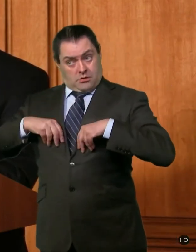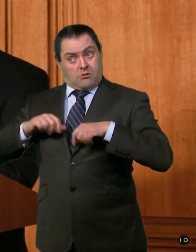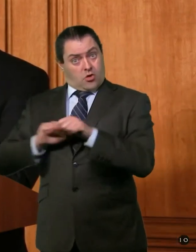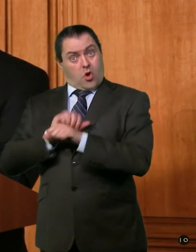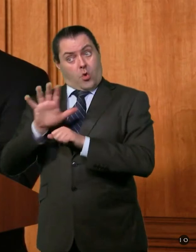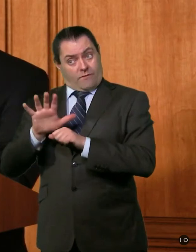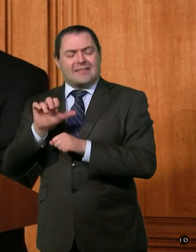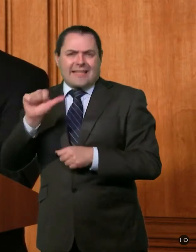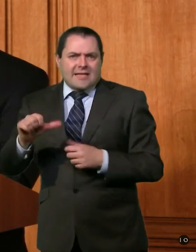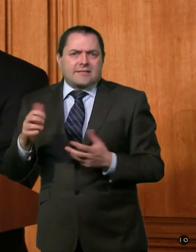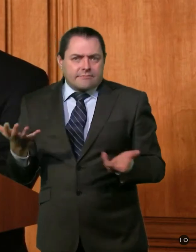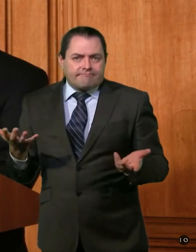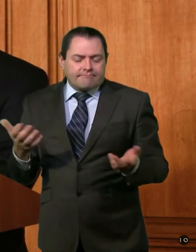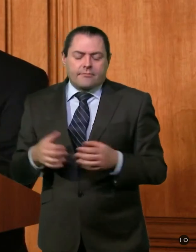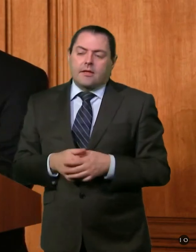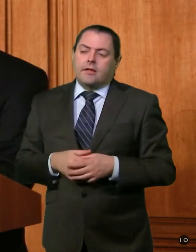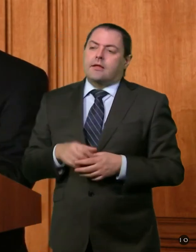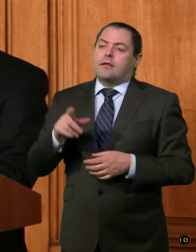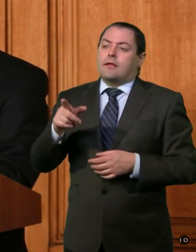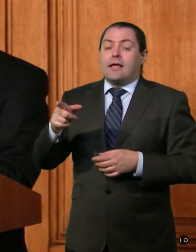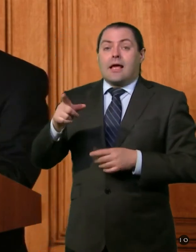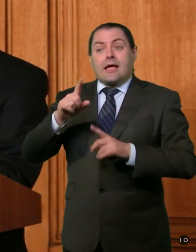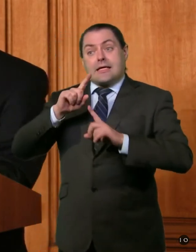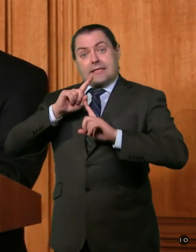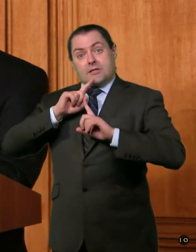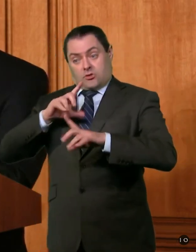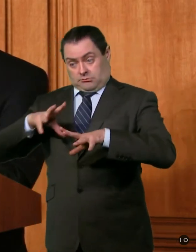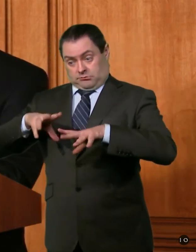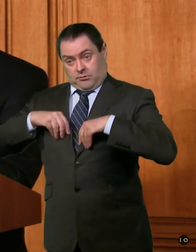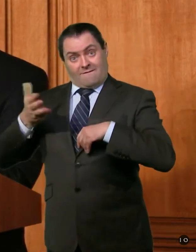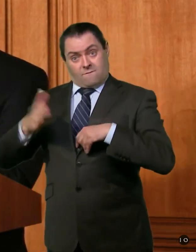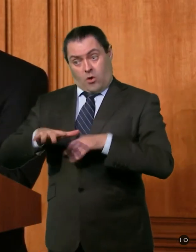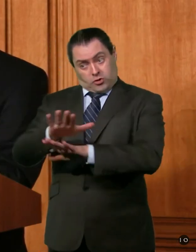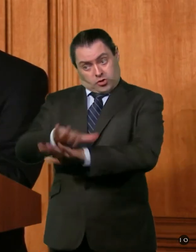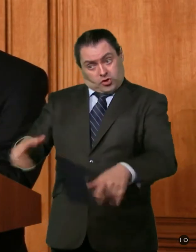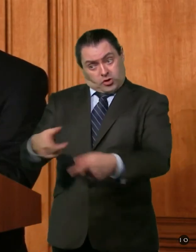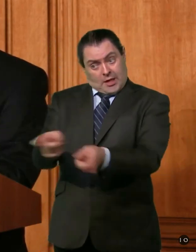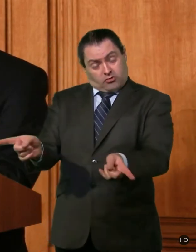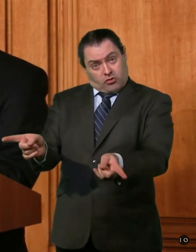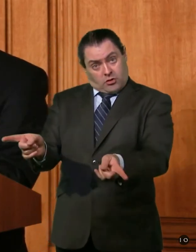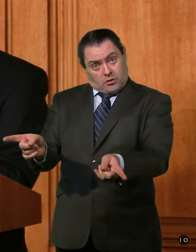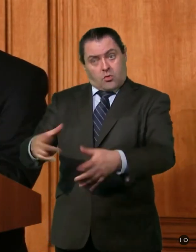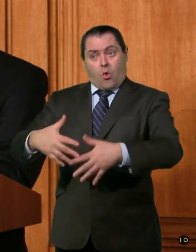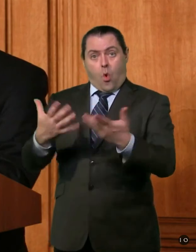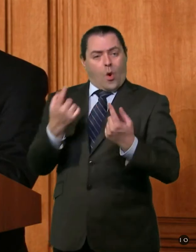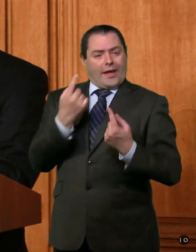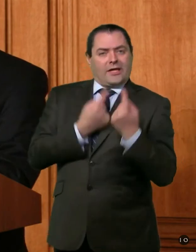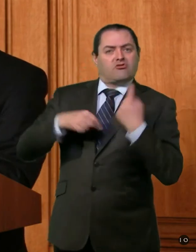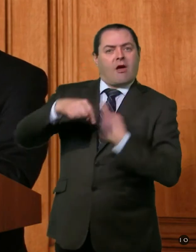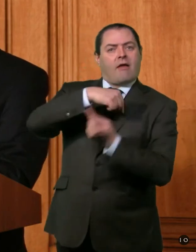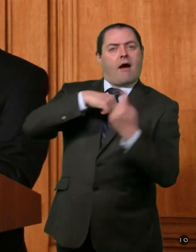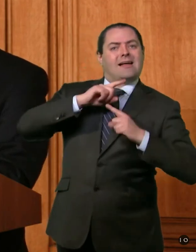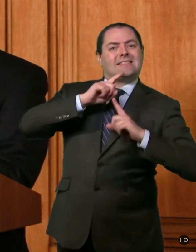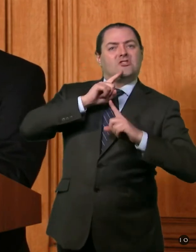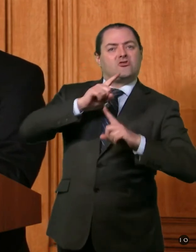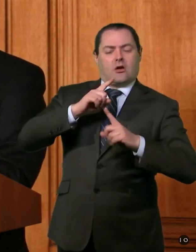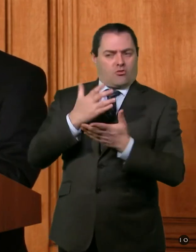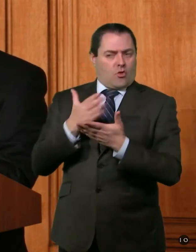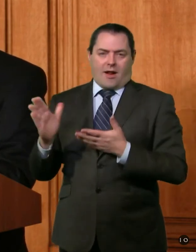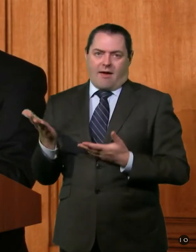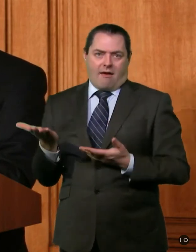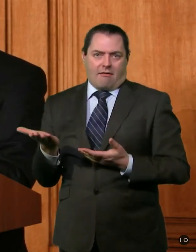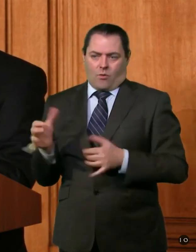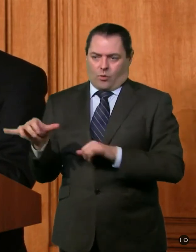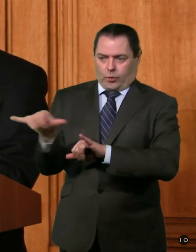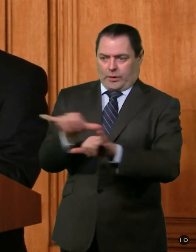get COVID-19 from children or from each other? No, it is not clear. They could also pick it